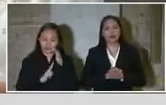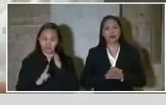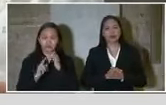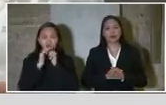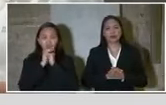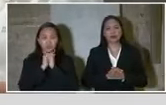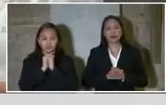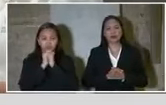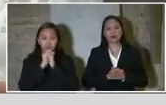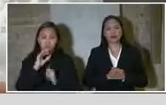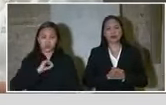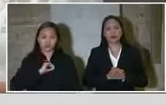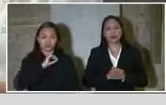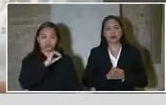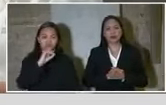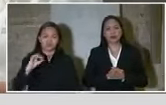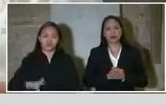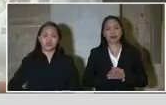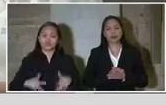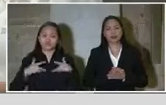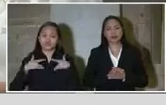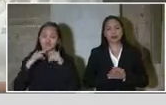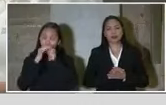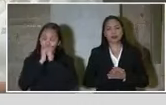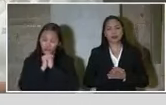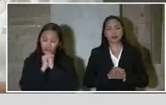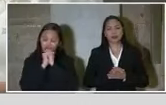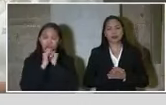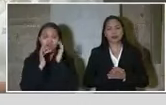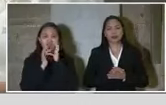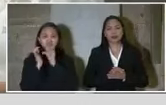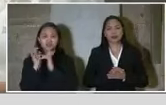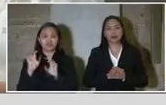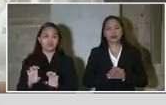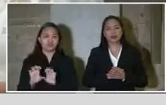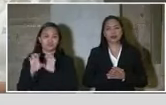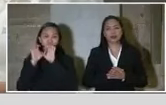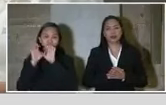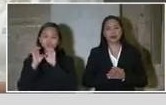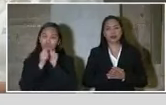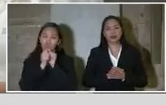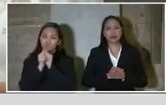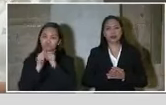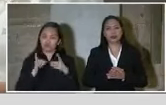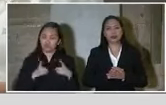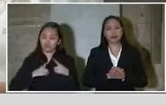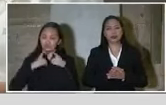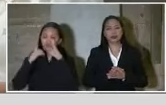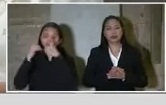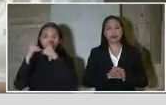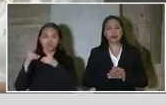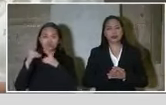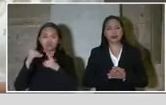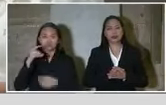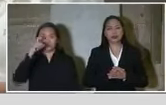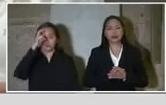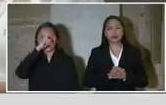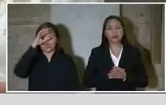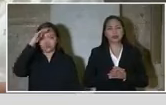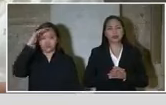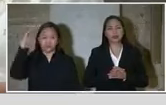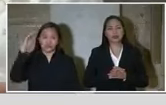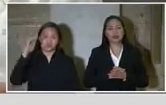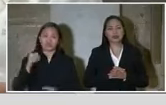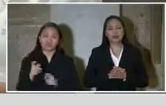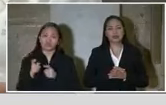lives, that we may adore Jesus in the Eucharist with the devotion of the Magi who brought